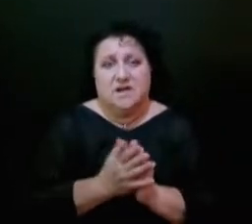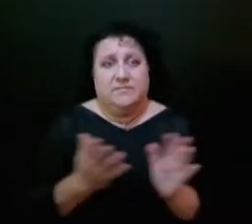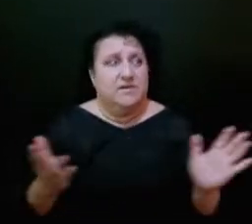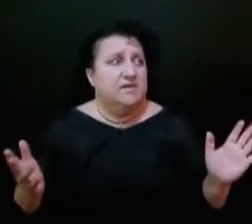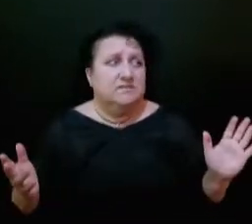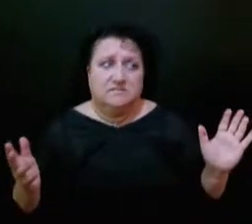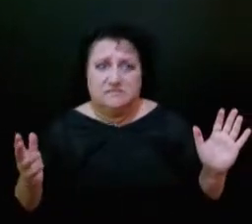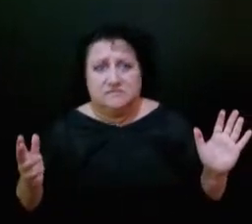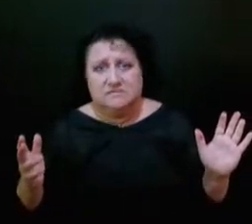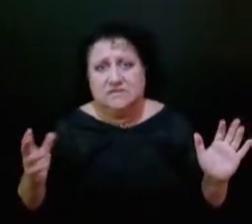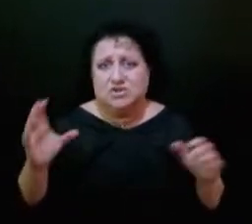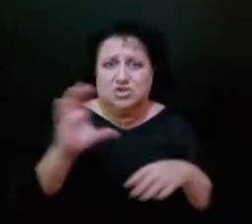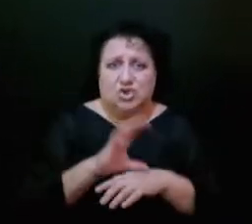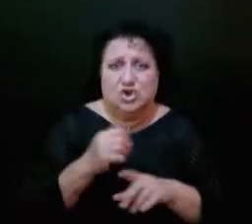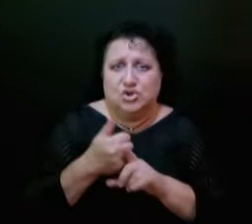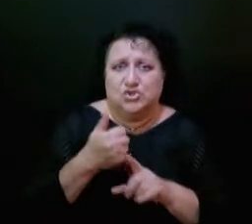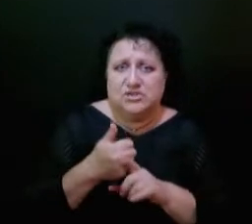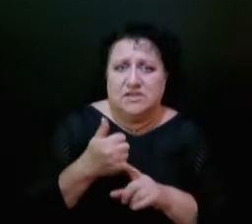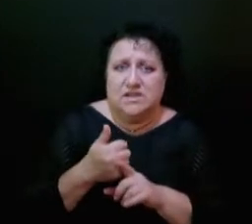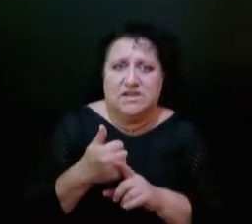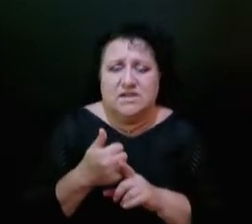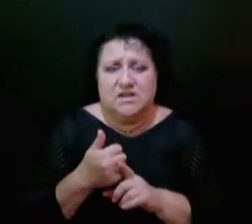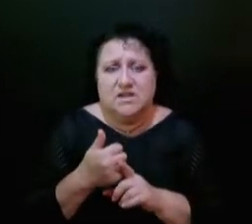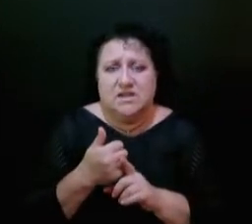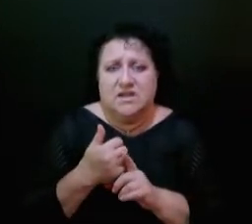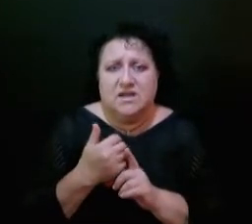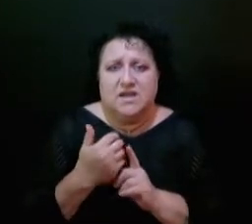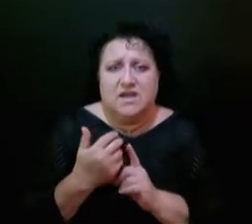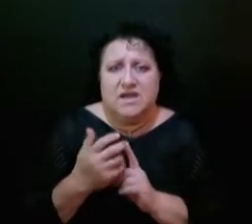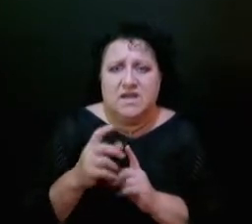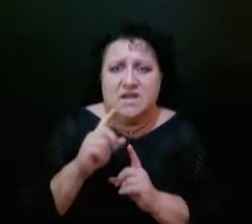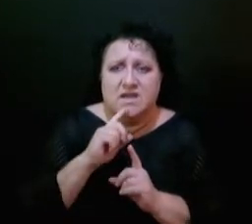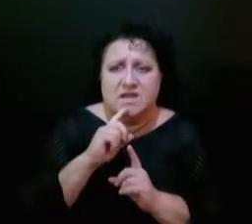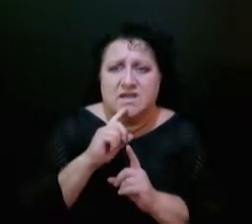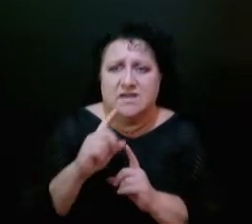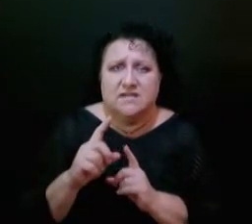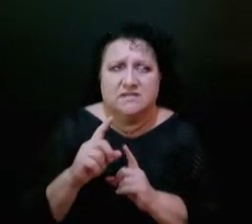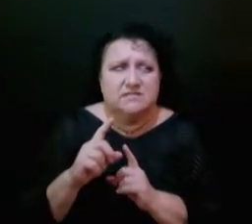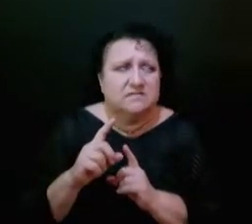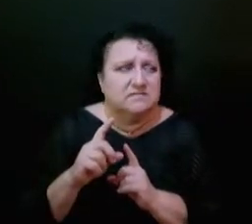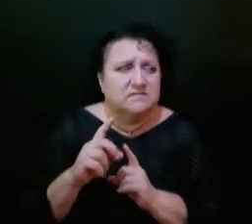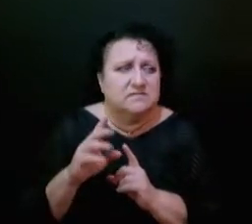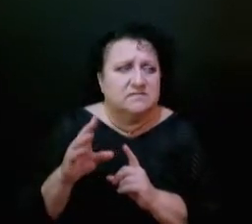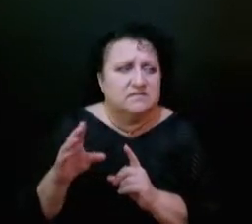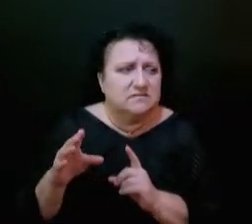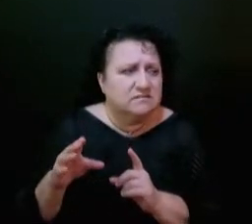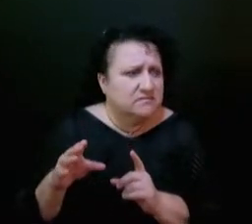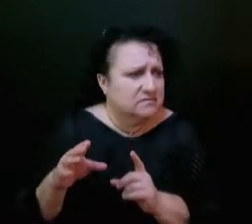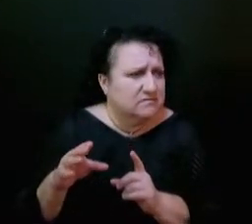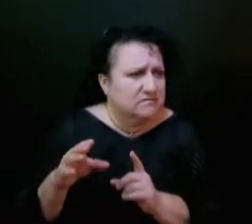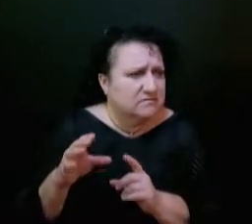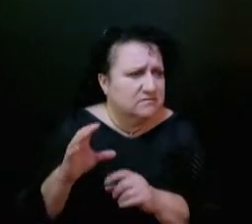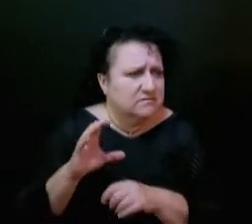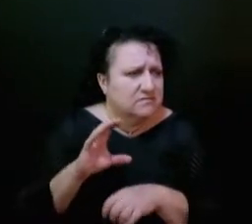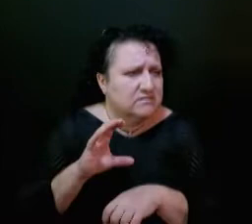The church is surrounding or on the axis going around the world. No. The world, when it's good, when it's great. I